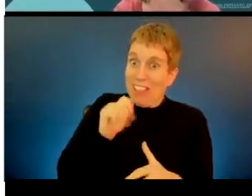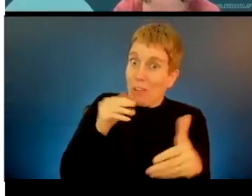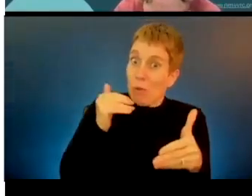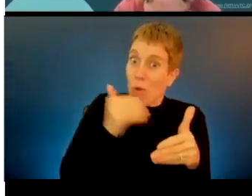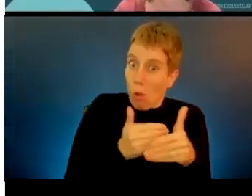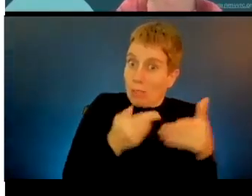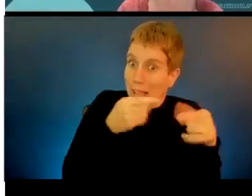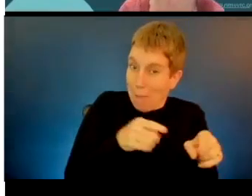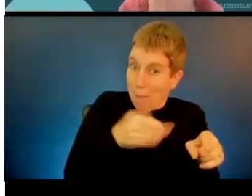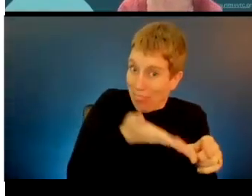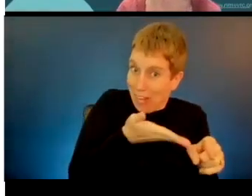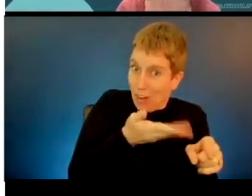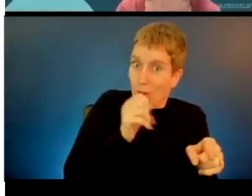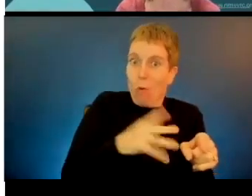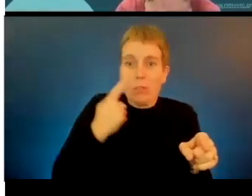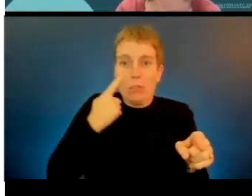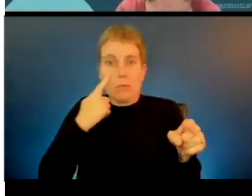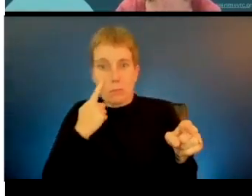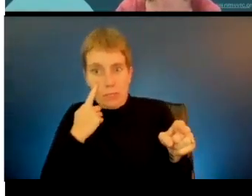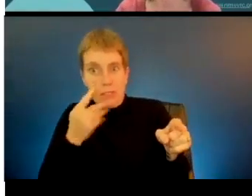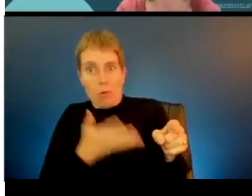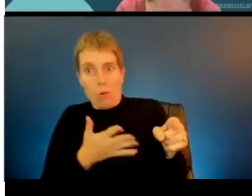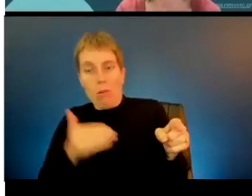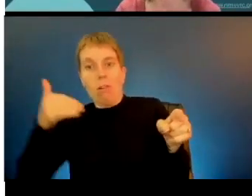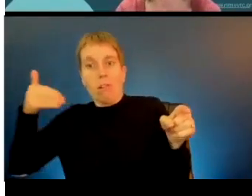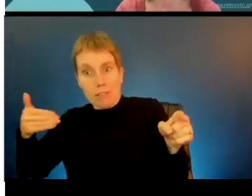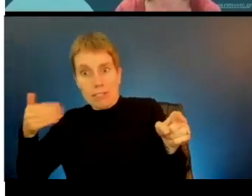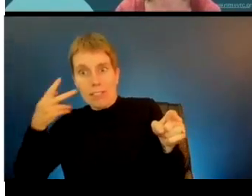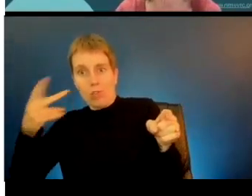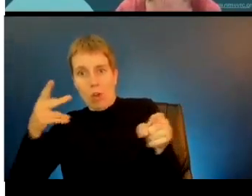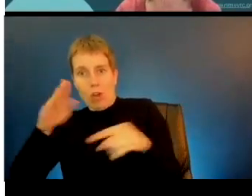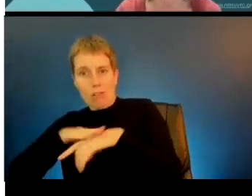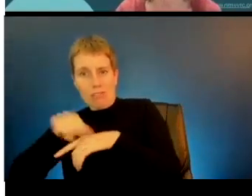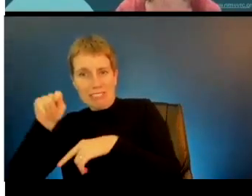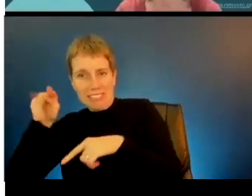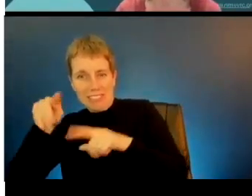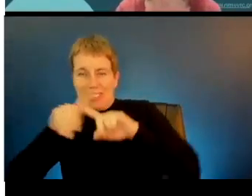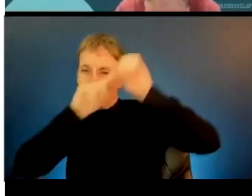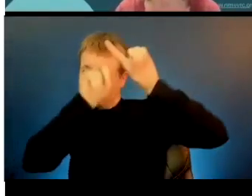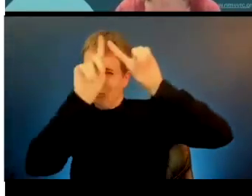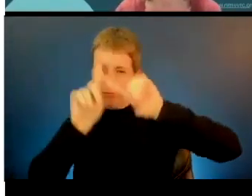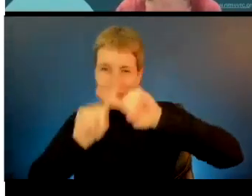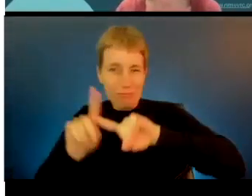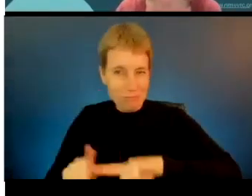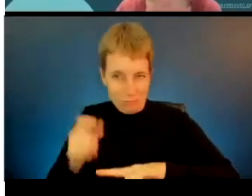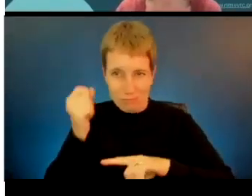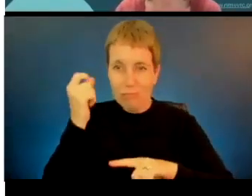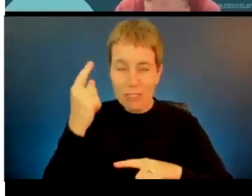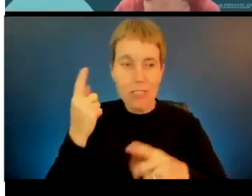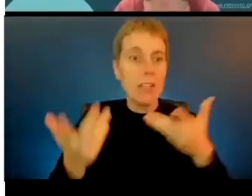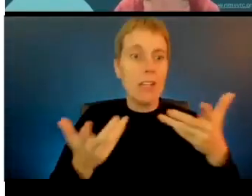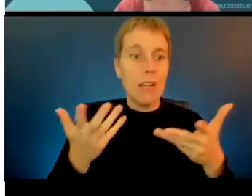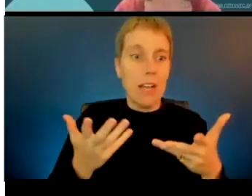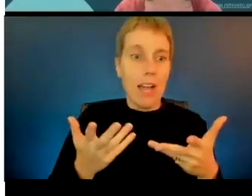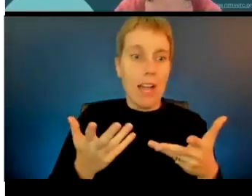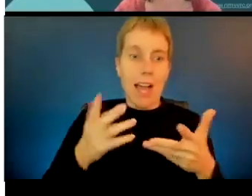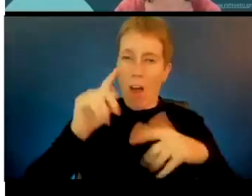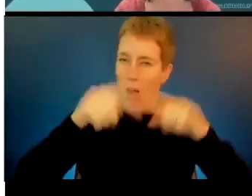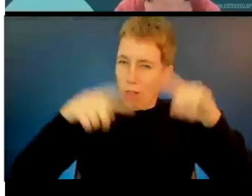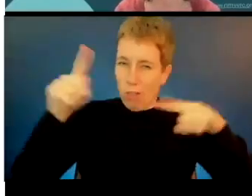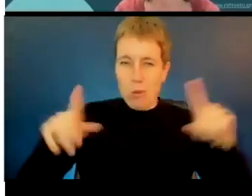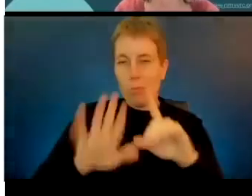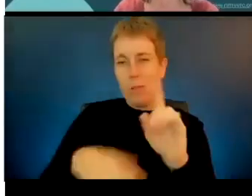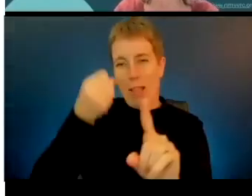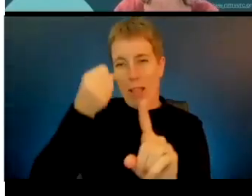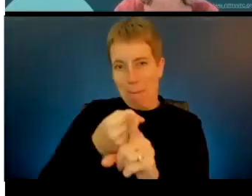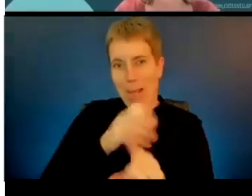the subjective experience, right? Whether an individual experienced this sense of helplessness and horror and terror, thought that they were going